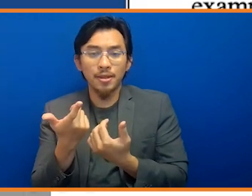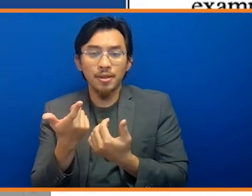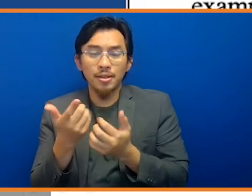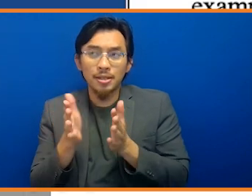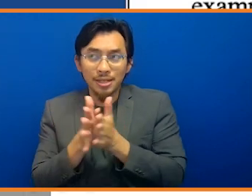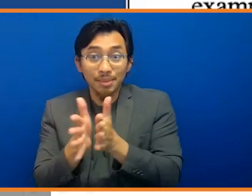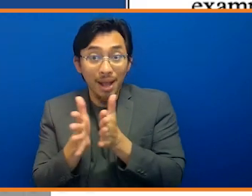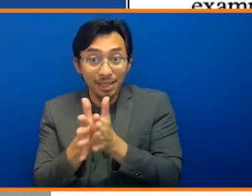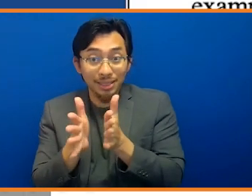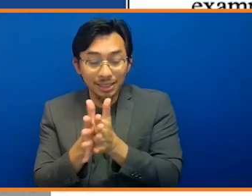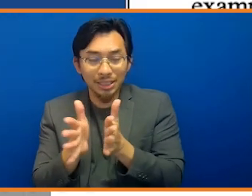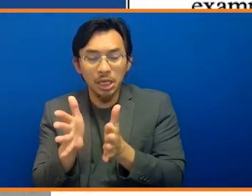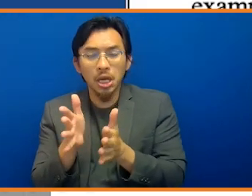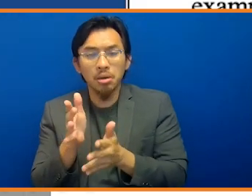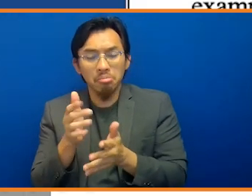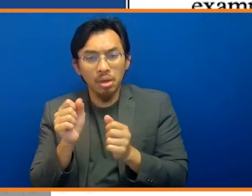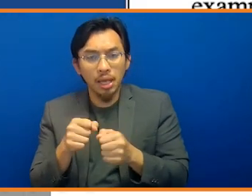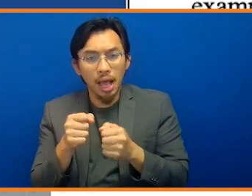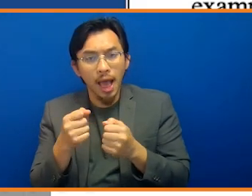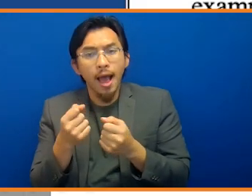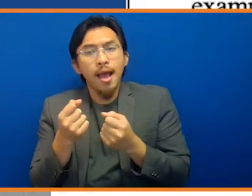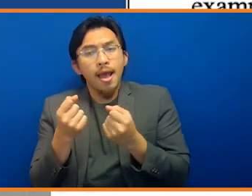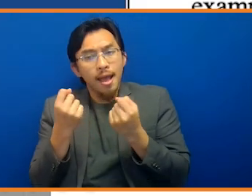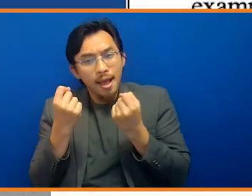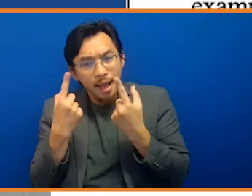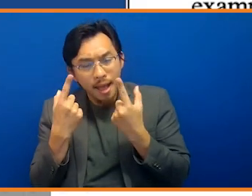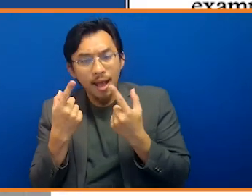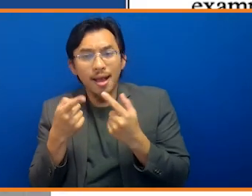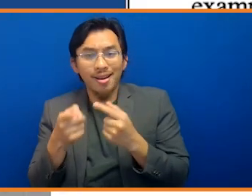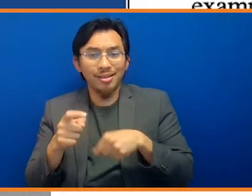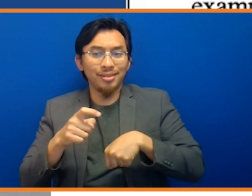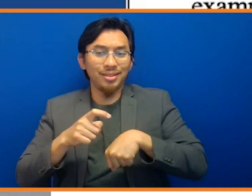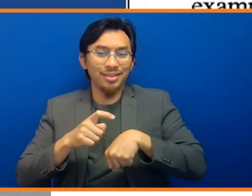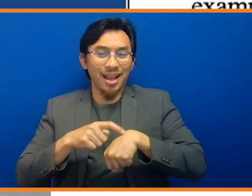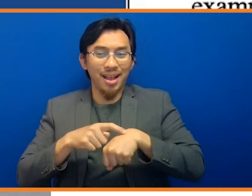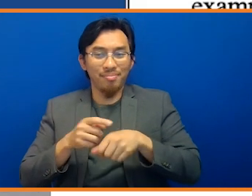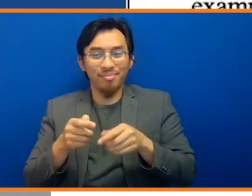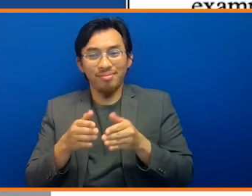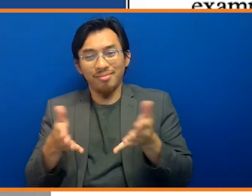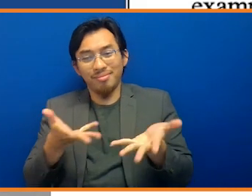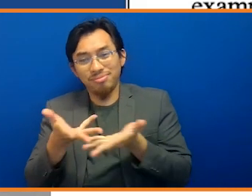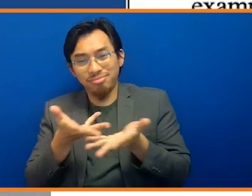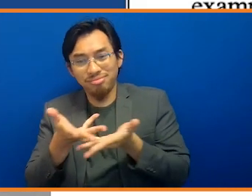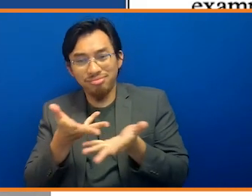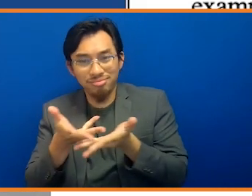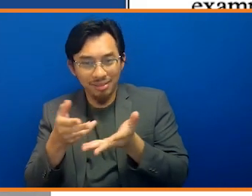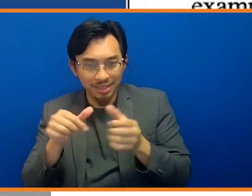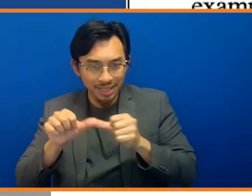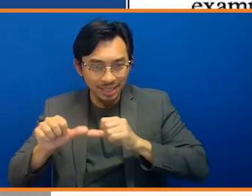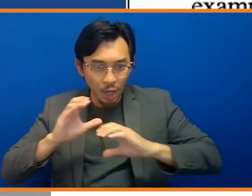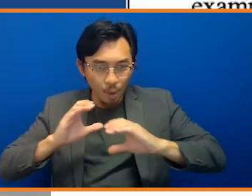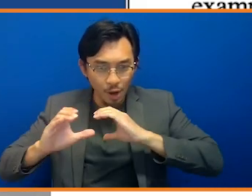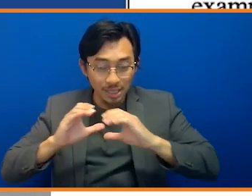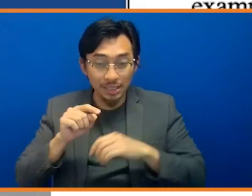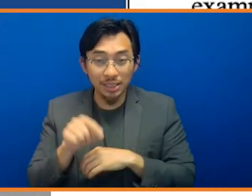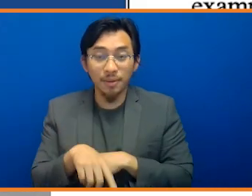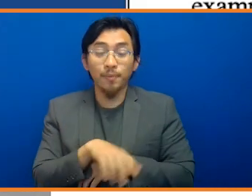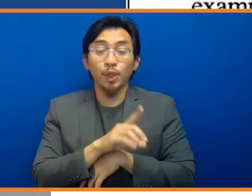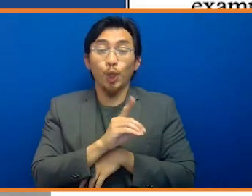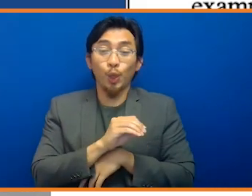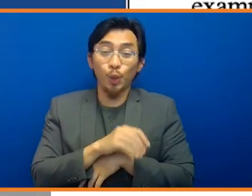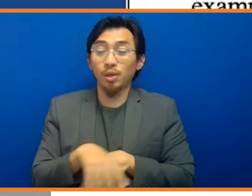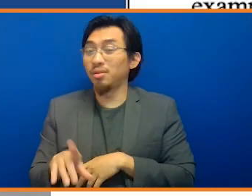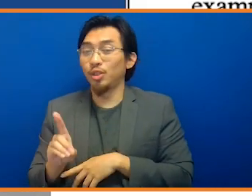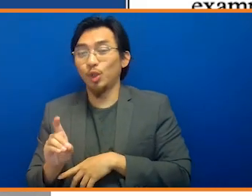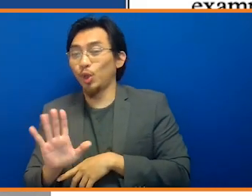during the explaining or during the science communications. Yeah, so this is the do's and don'ts